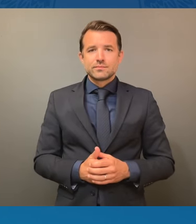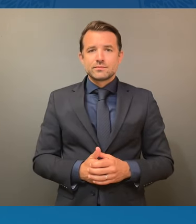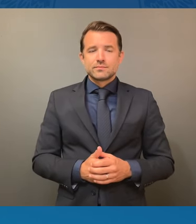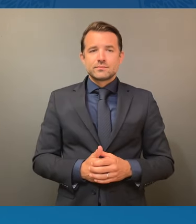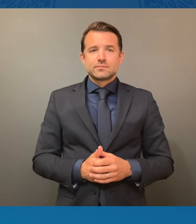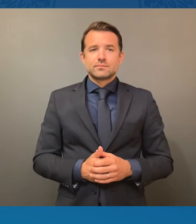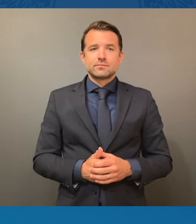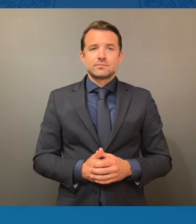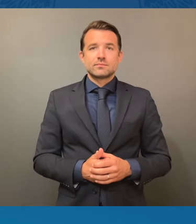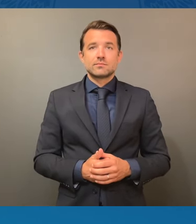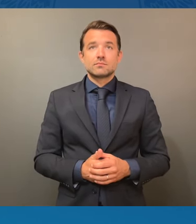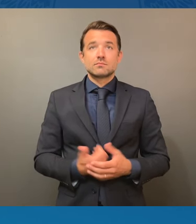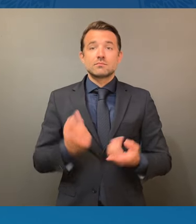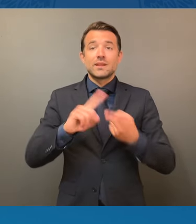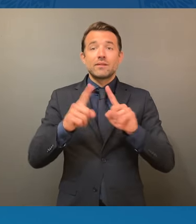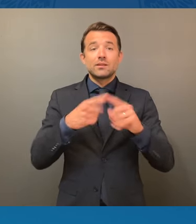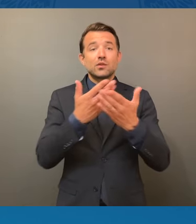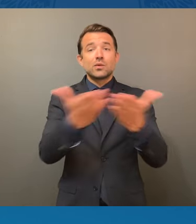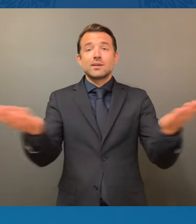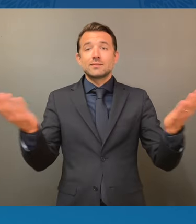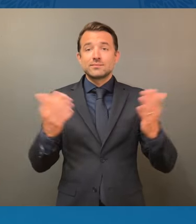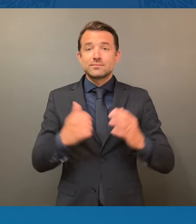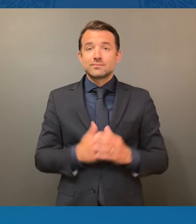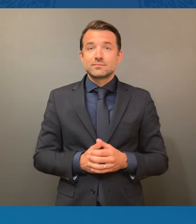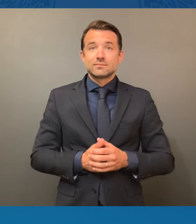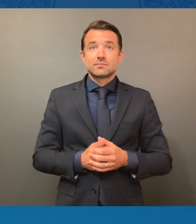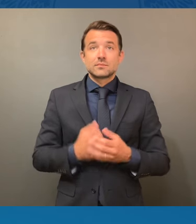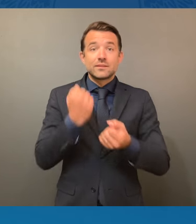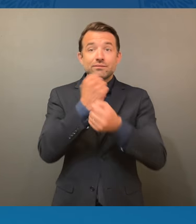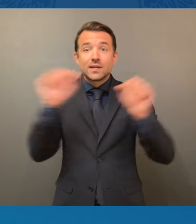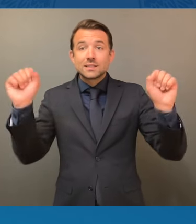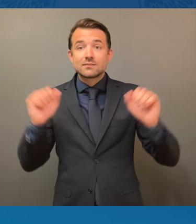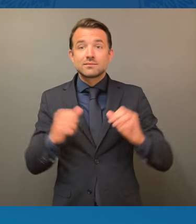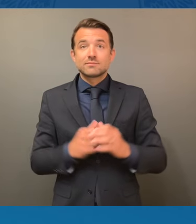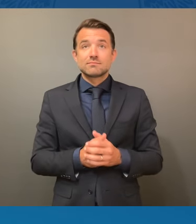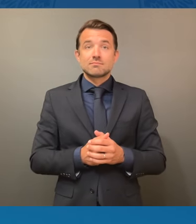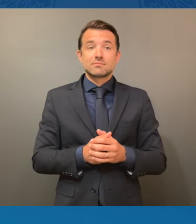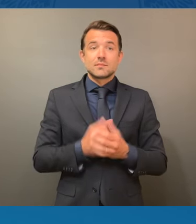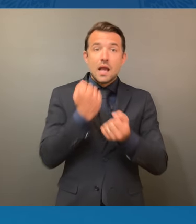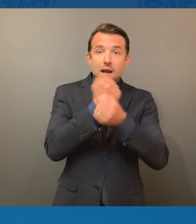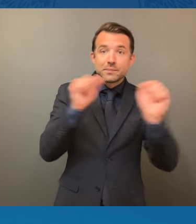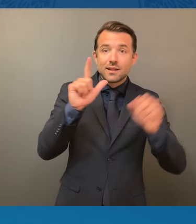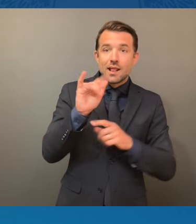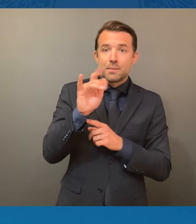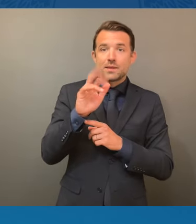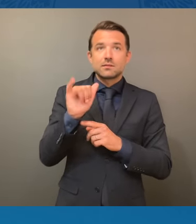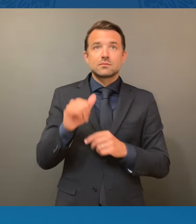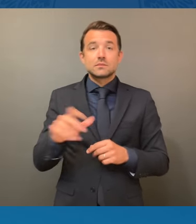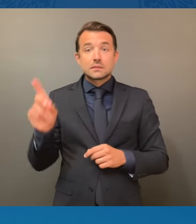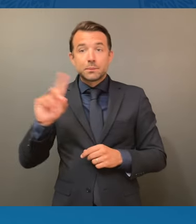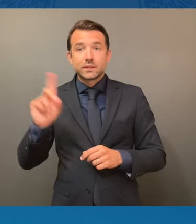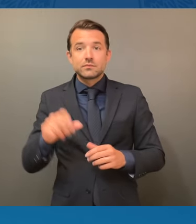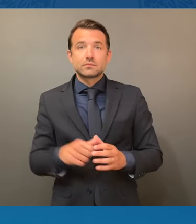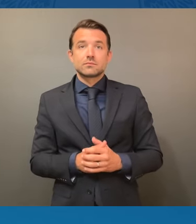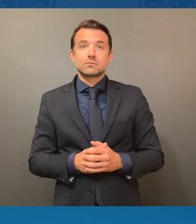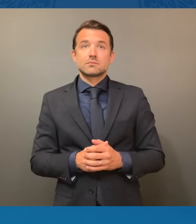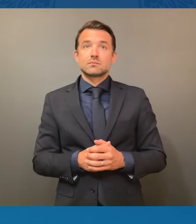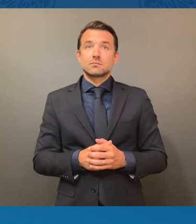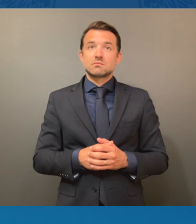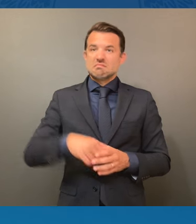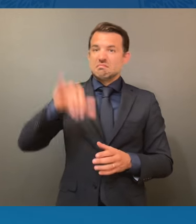Friends, freedom, liberty, and democracy are on the ballot this